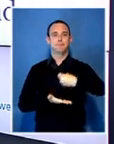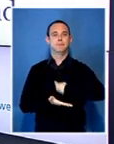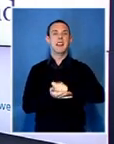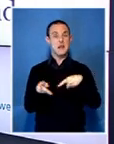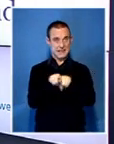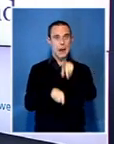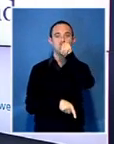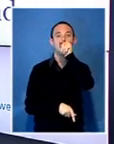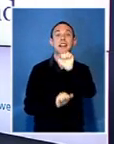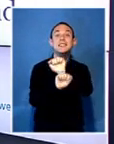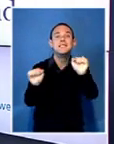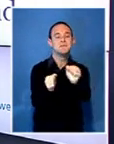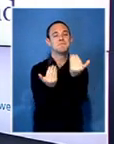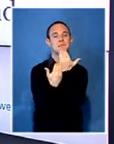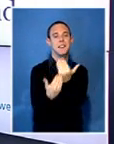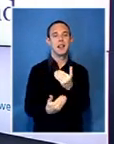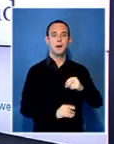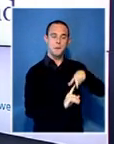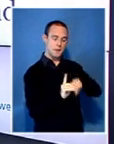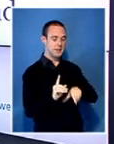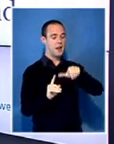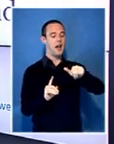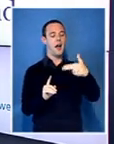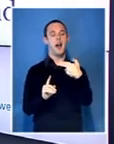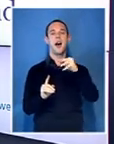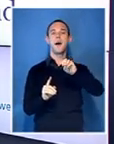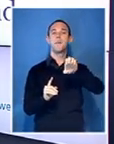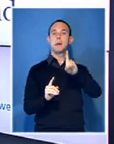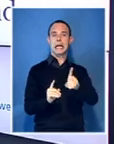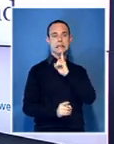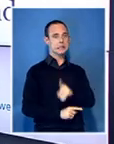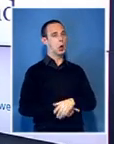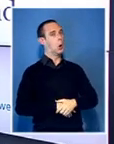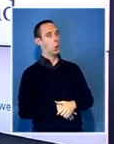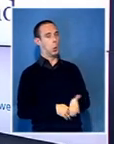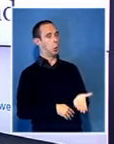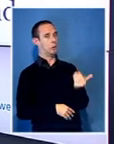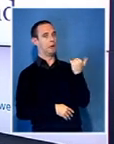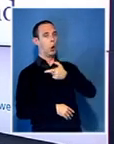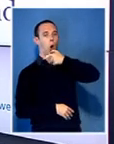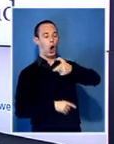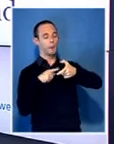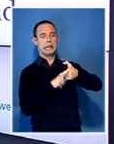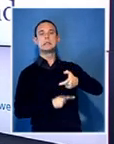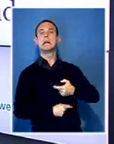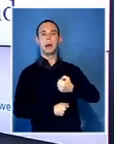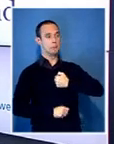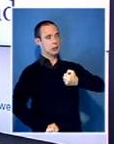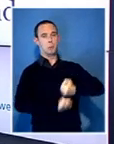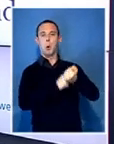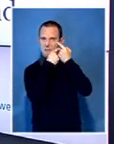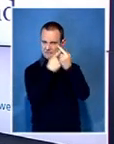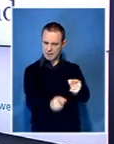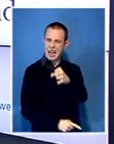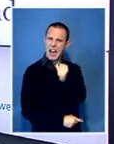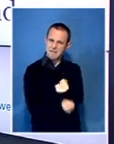take a quick look at those as well. Well, Yasin Ahmed says, I disagree with the previous statement. There are enough black and